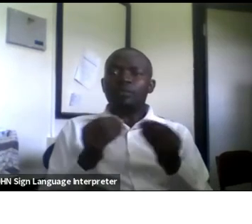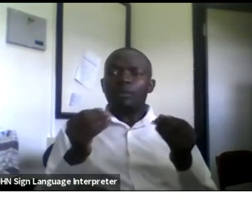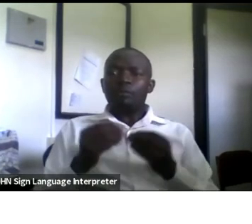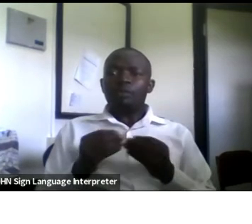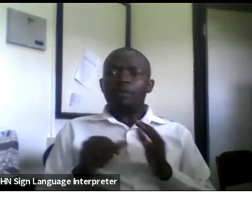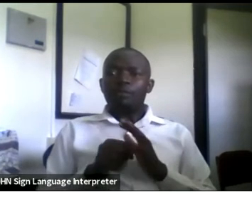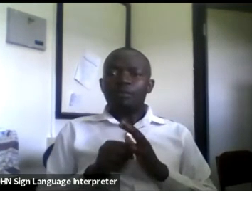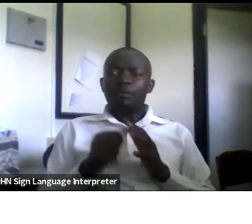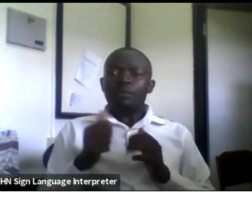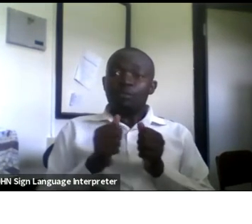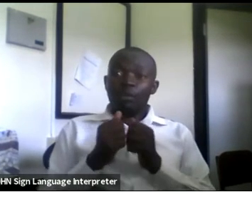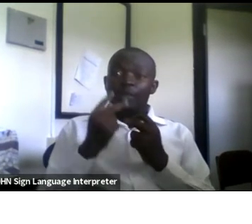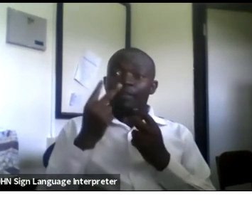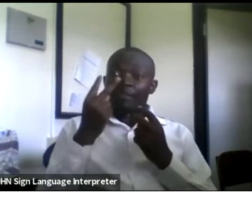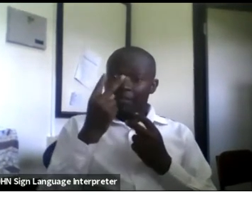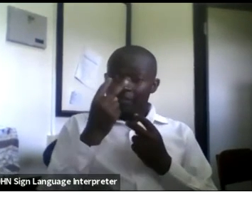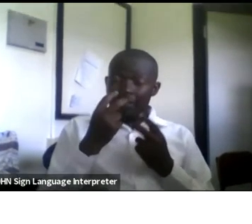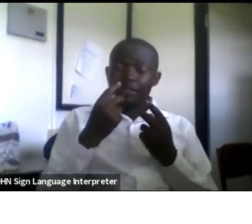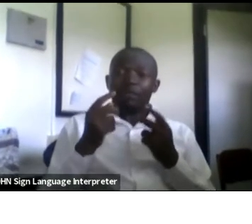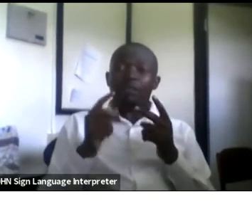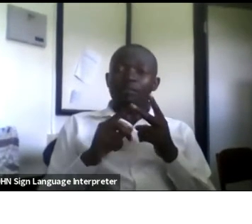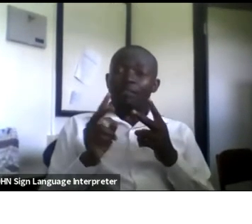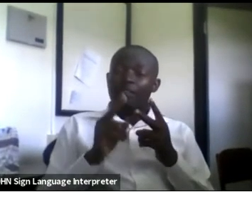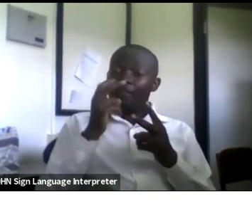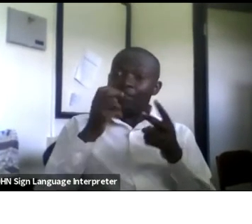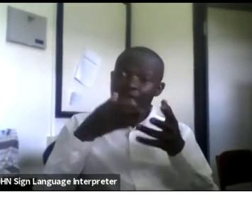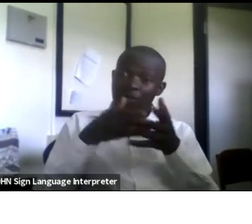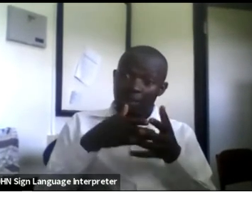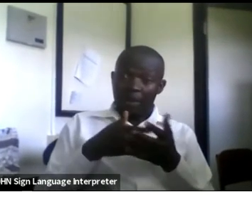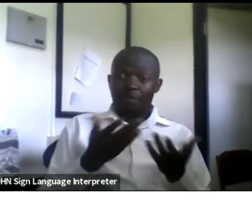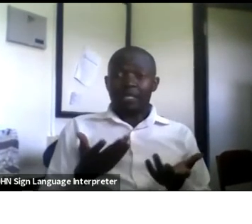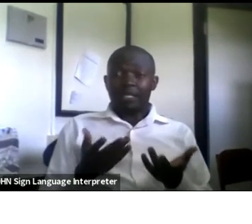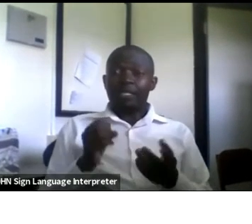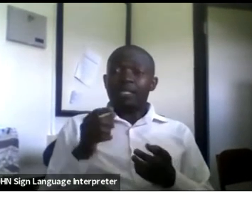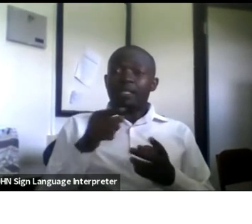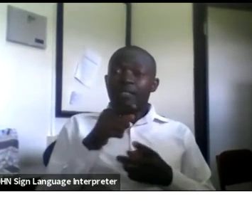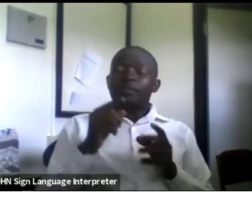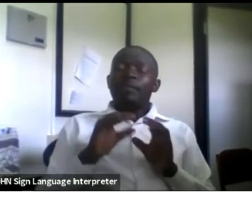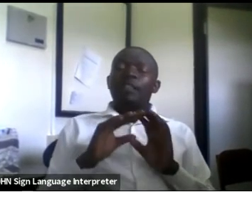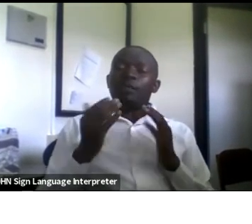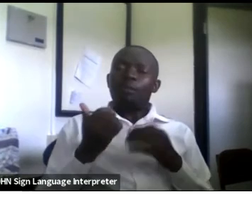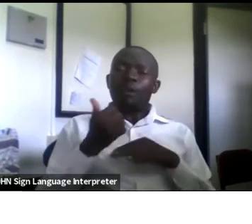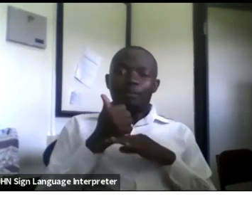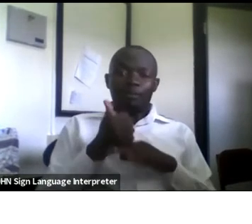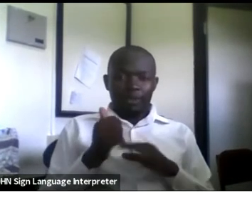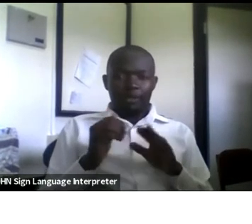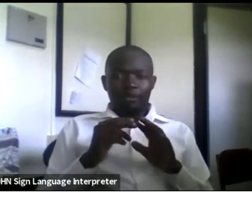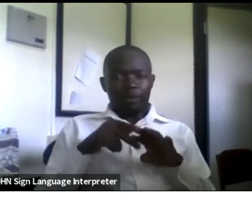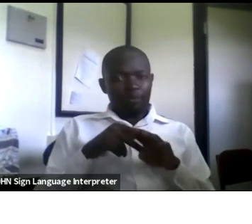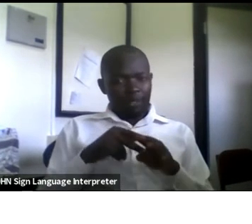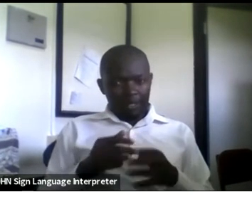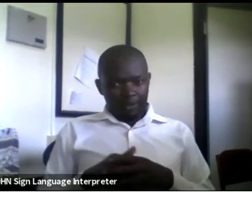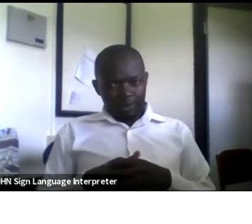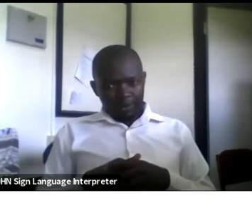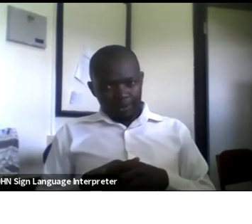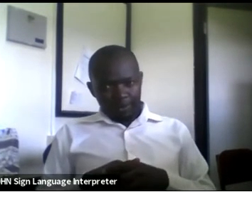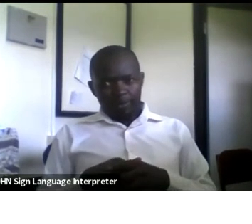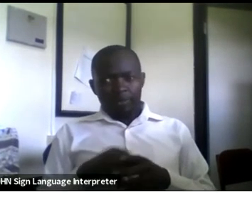as visual impairment itself. So let us move to community-based rehabilitation. So as we all